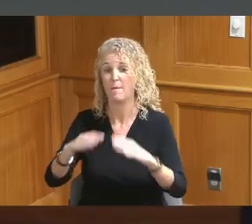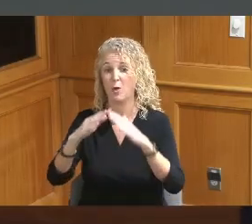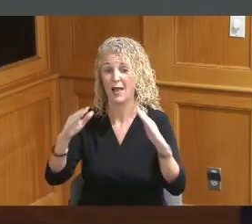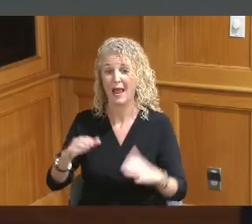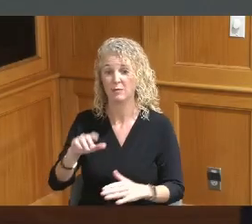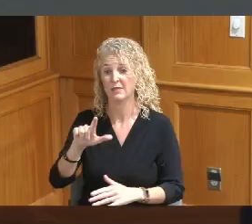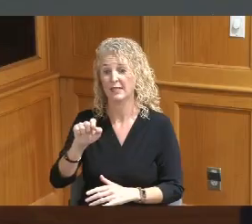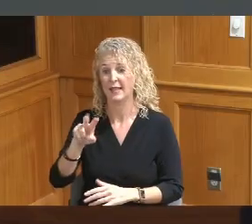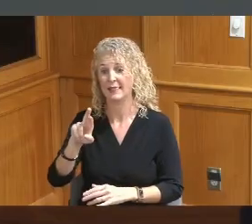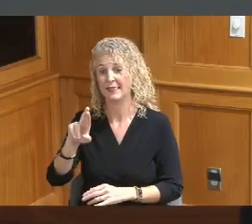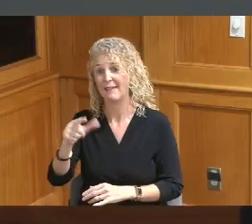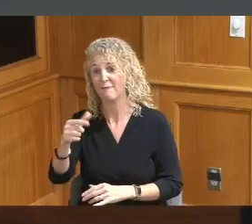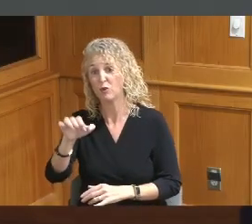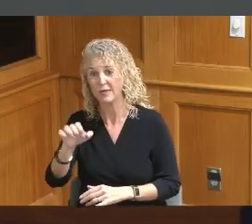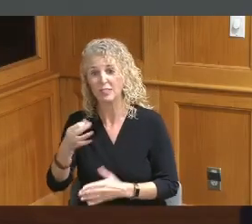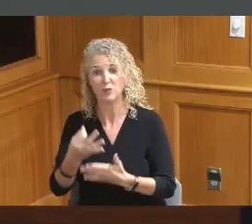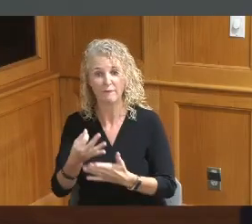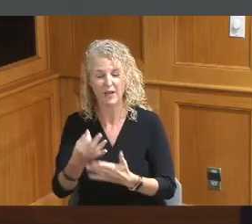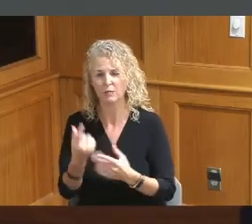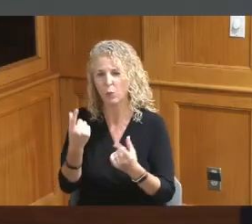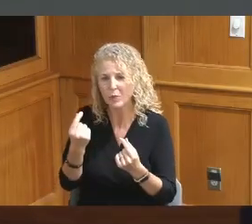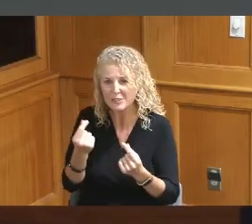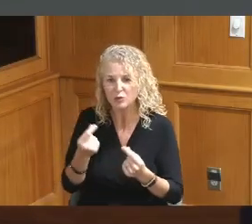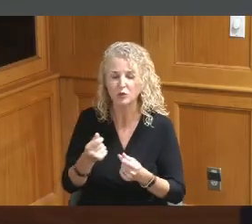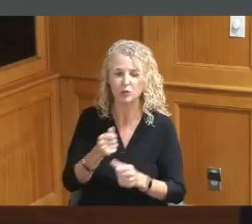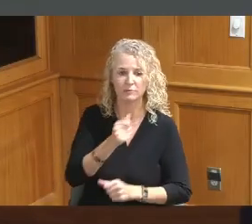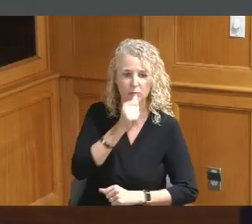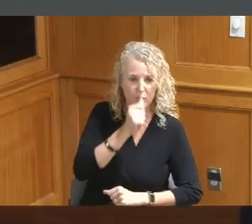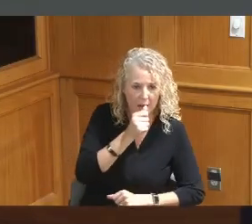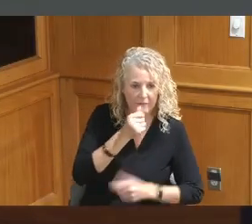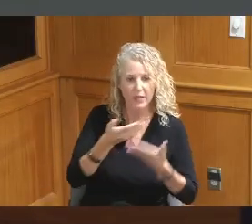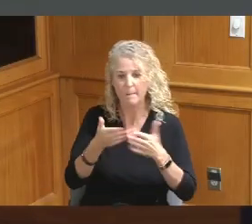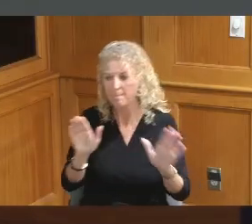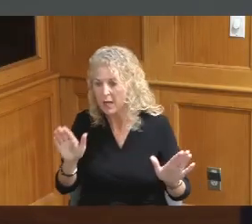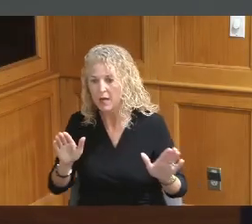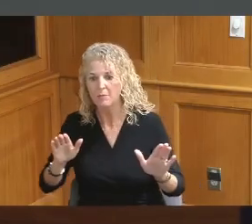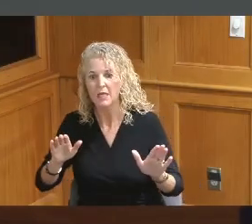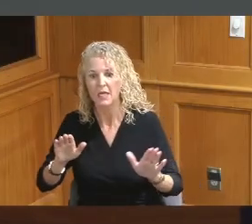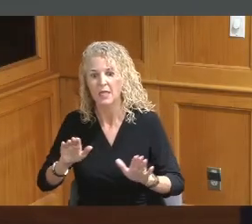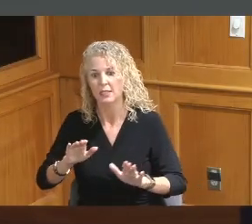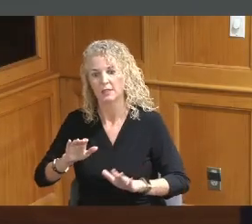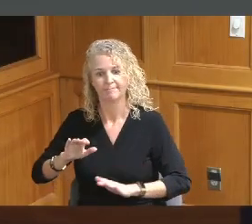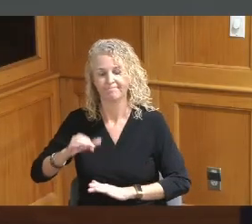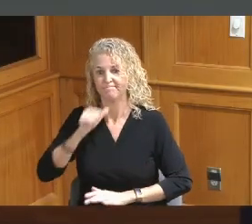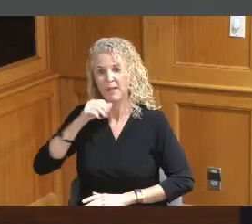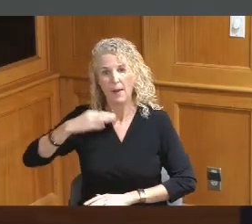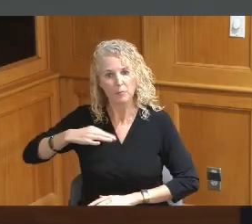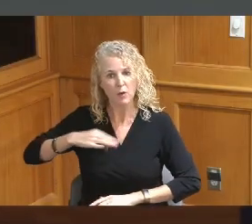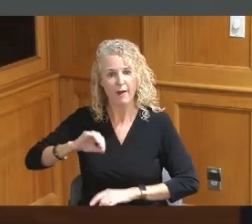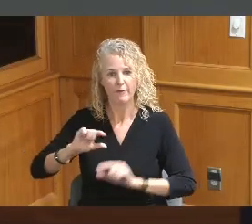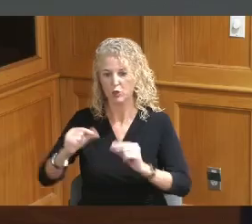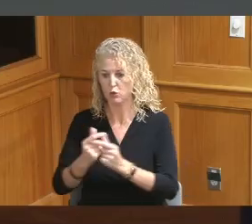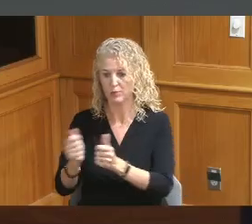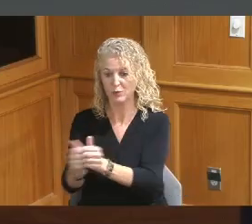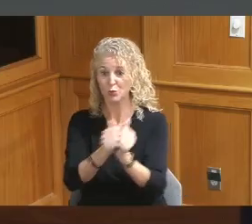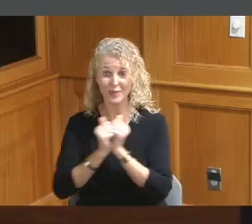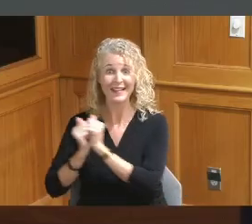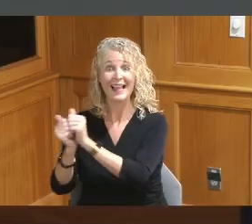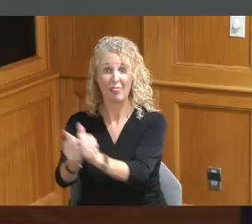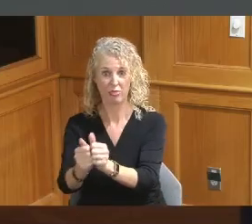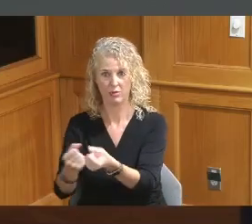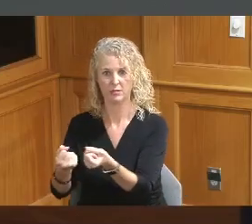pools together public, private, philanthropic funding sources to support affordable housing development. To